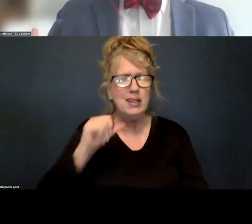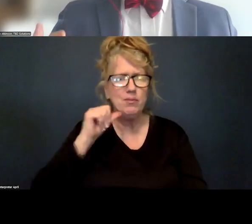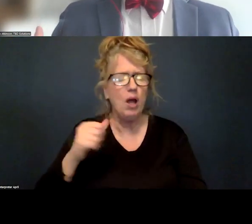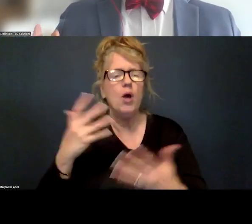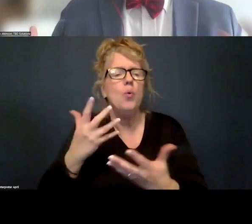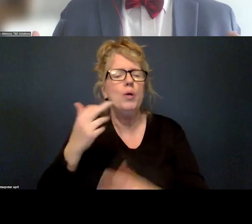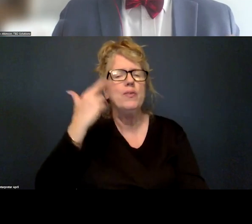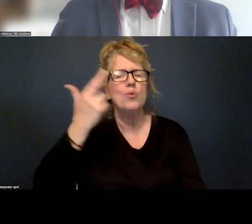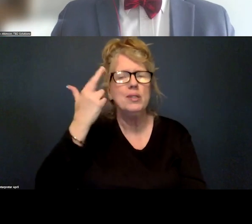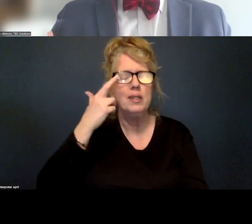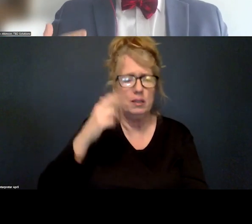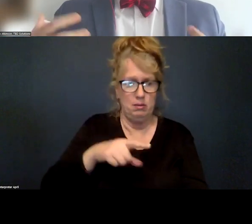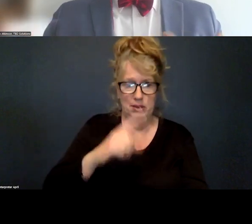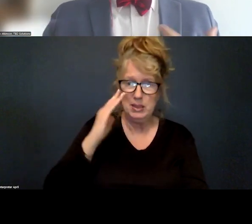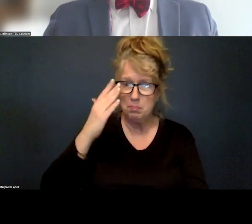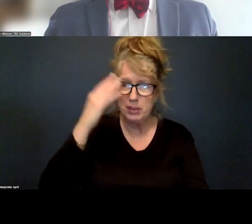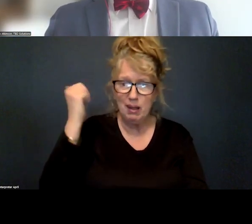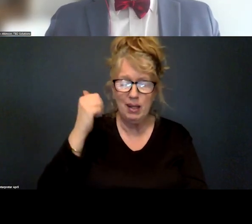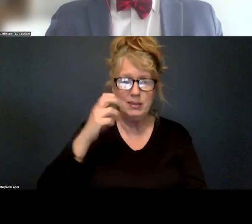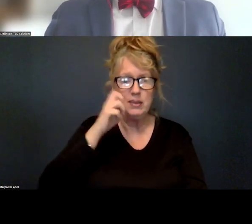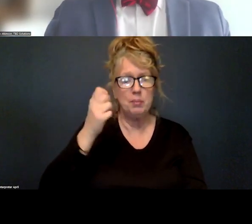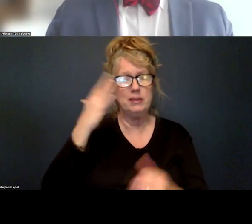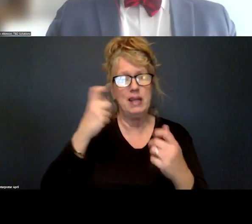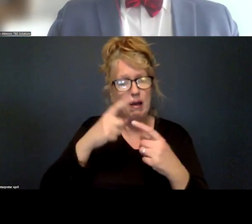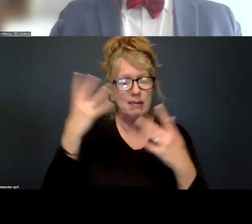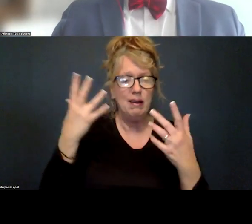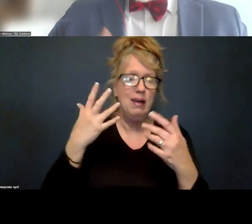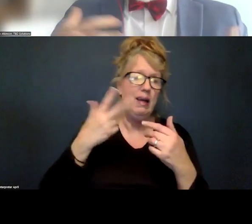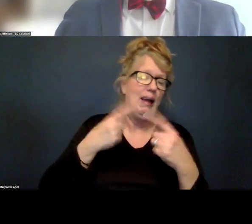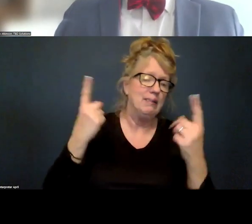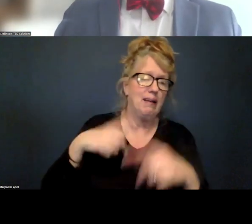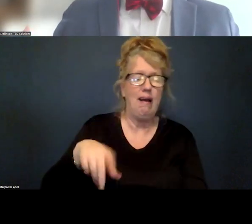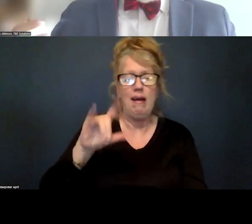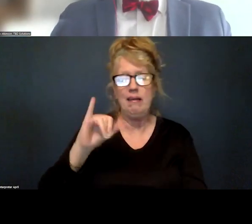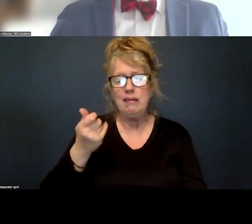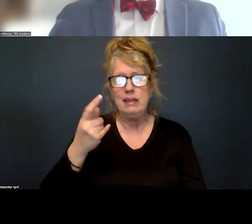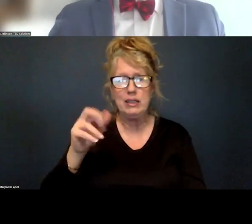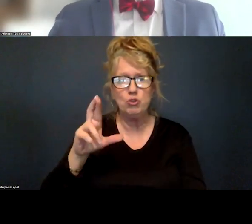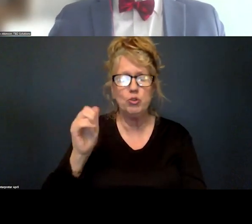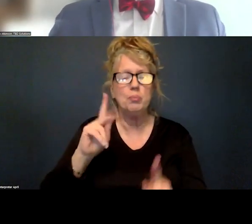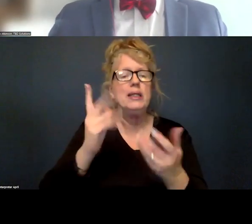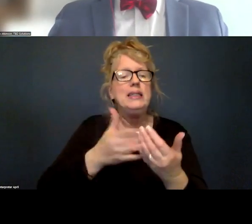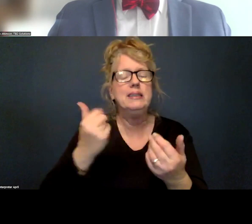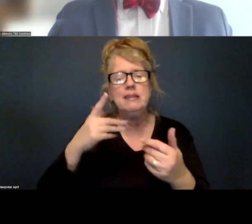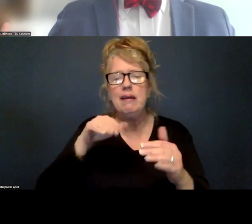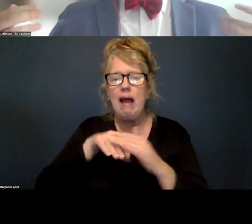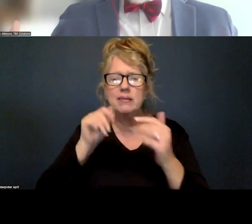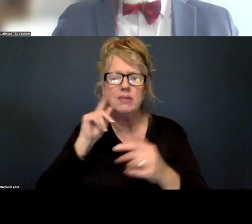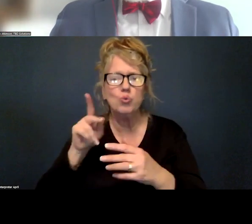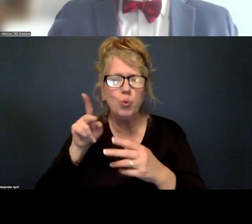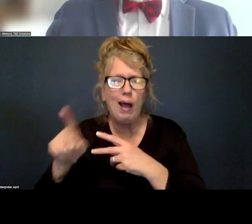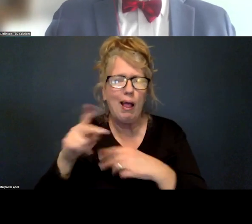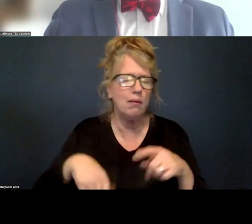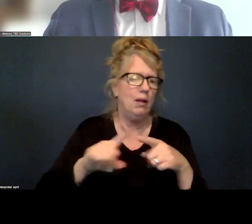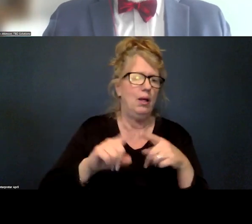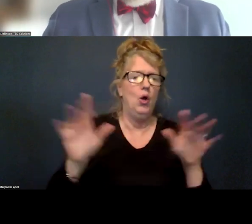for that? Is it because it's not anti-ligature and people would have easy access to the outlets, or the